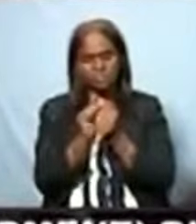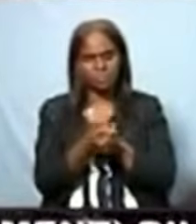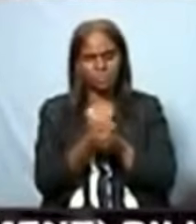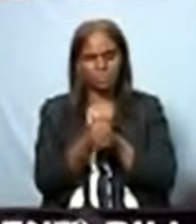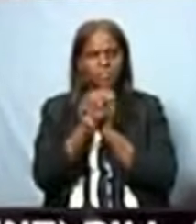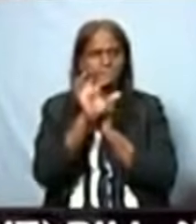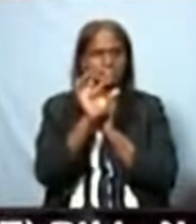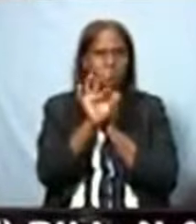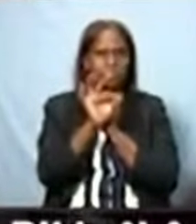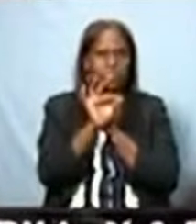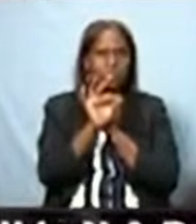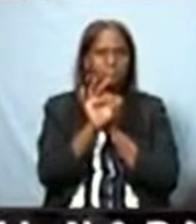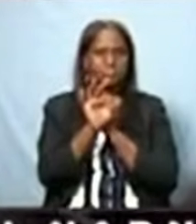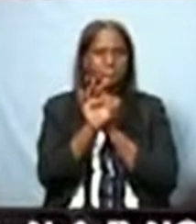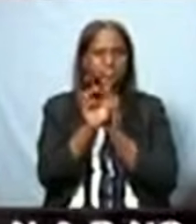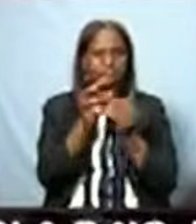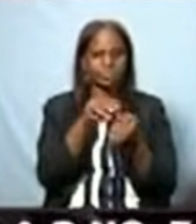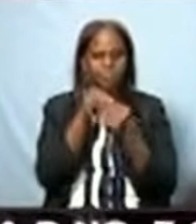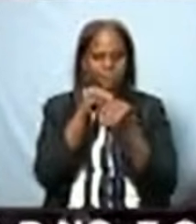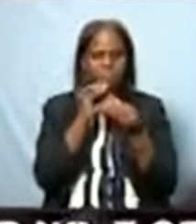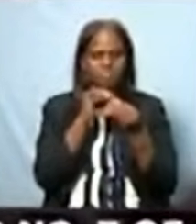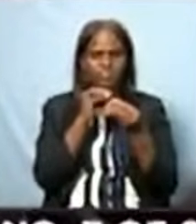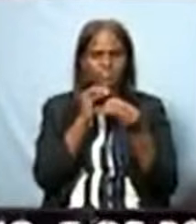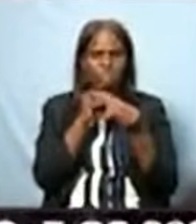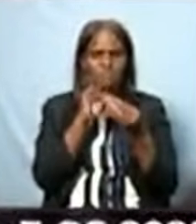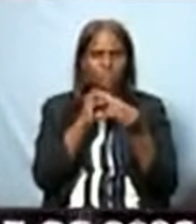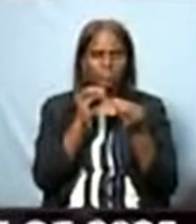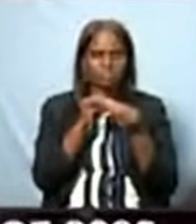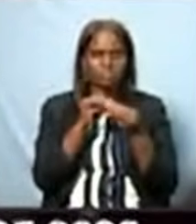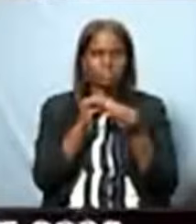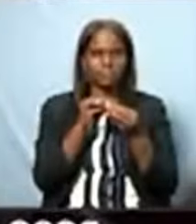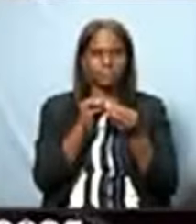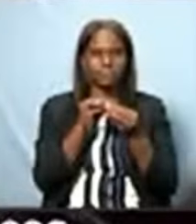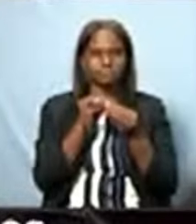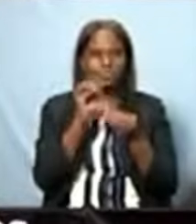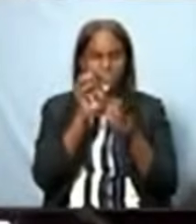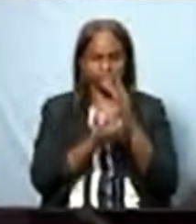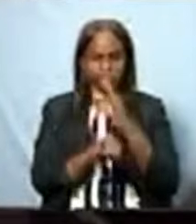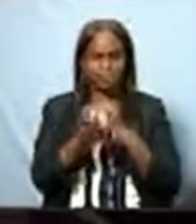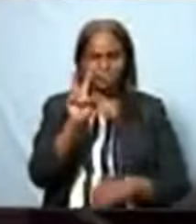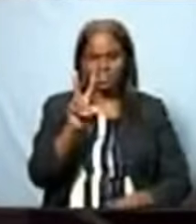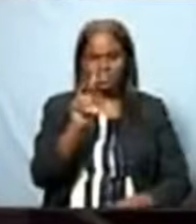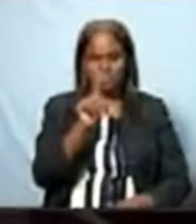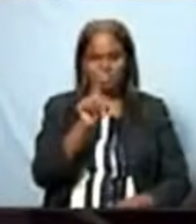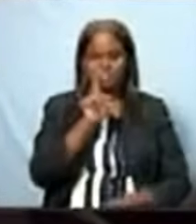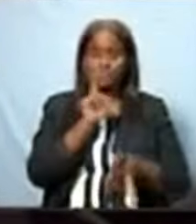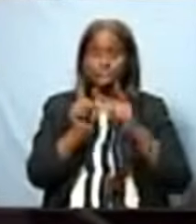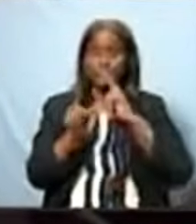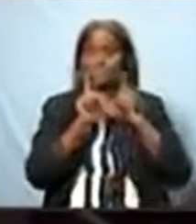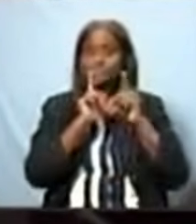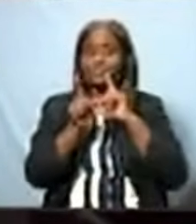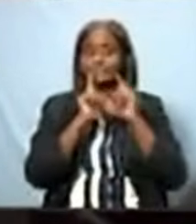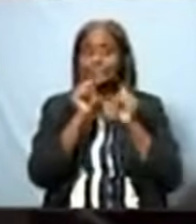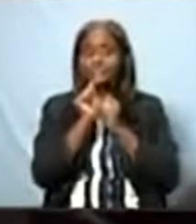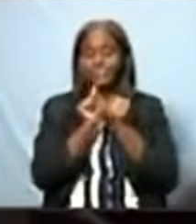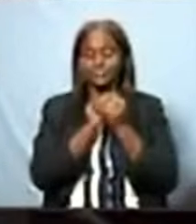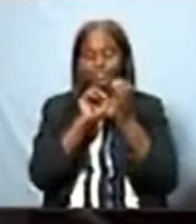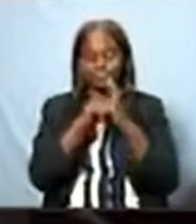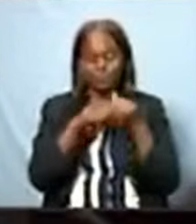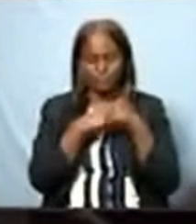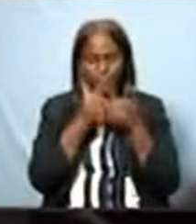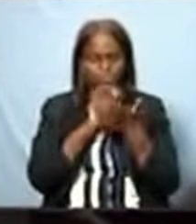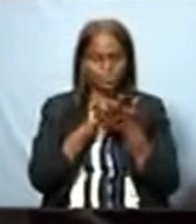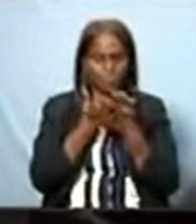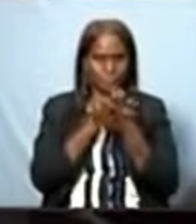Article 9, especially of Clause 1, which talks about how we should interpret